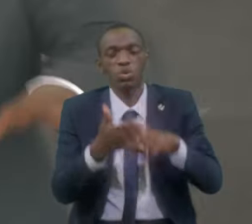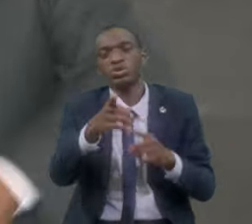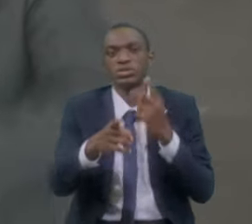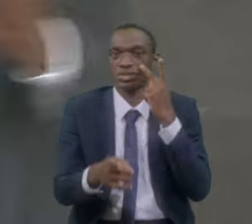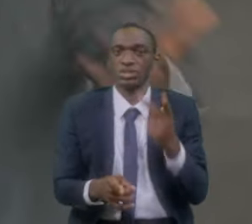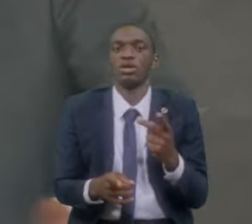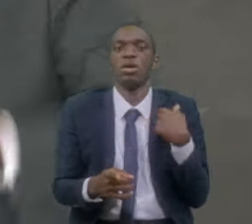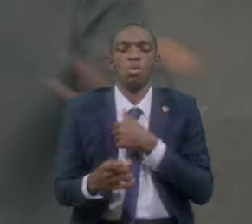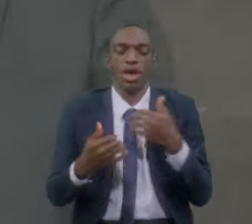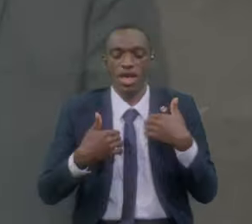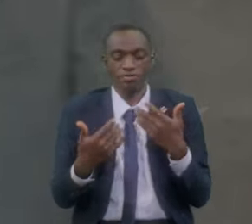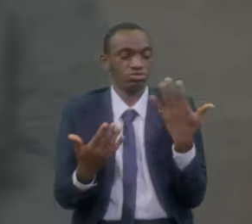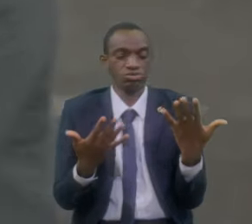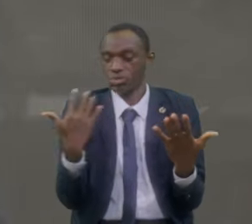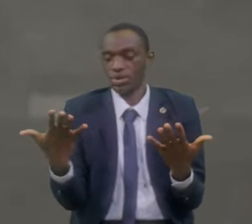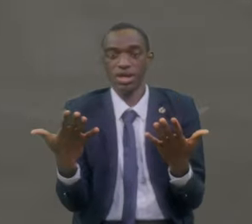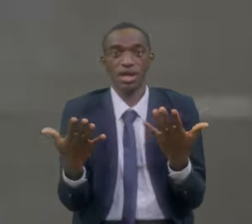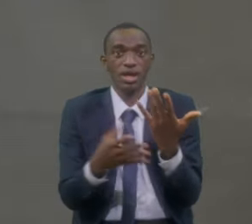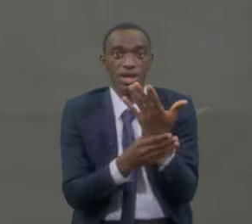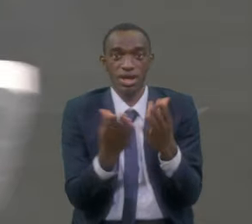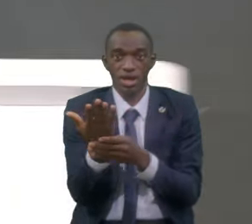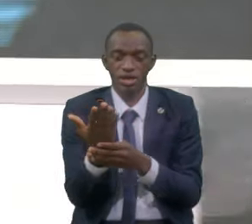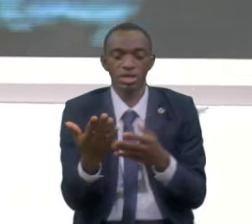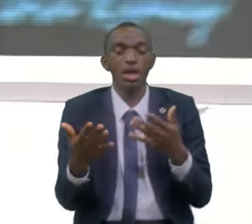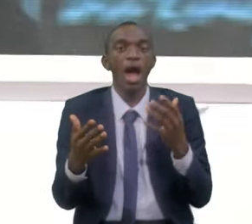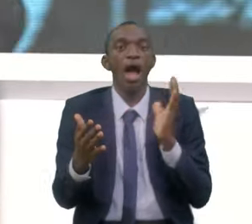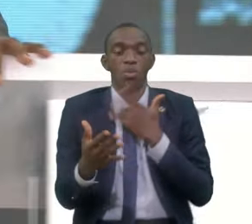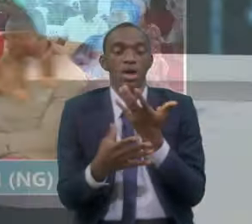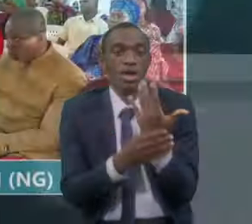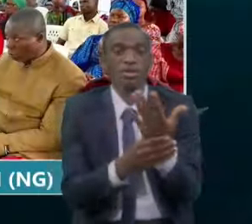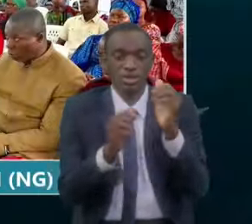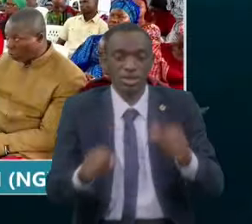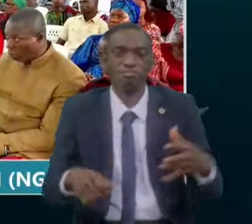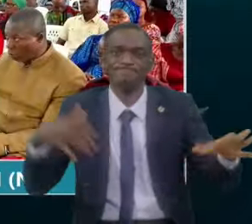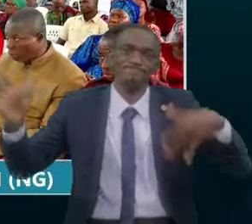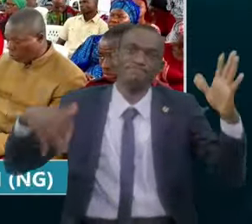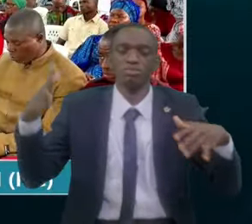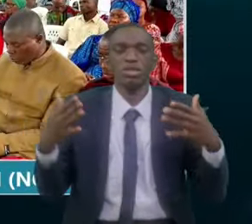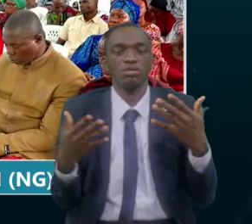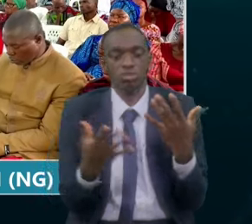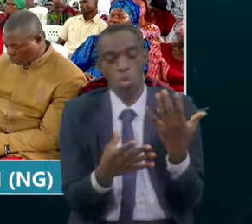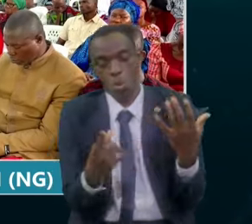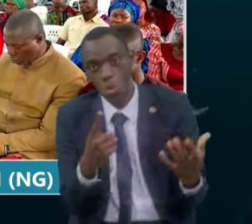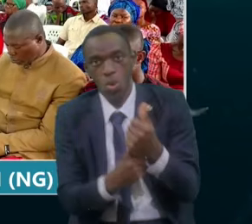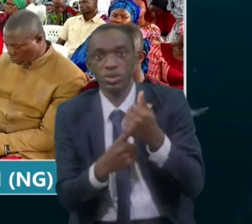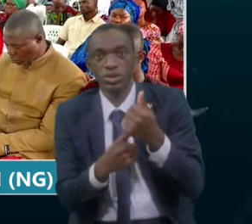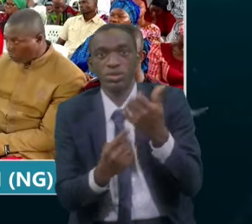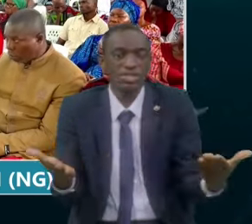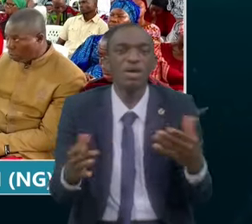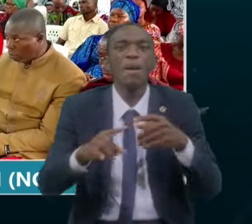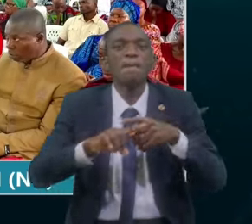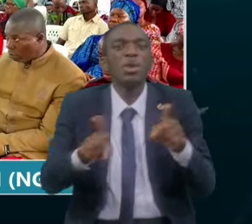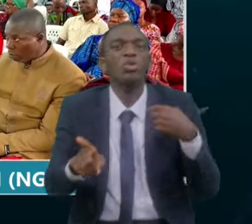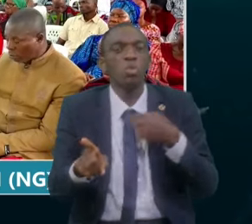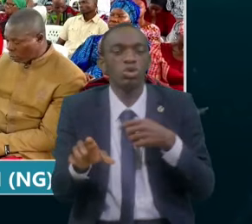can wave, our hands can walk, our hands can handle, but you do more activity than